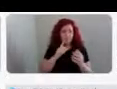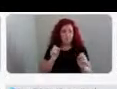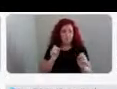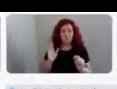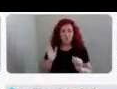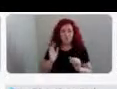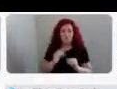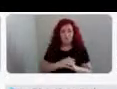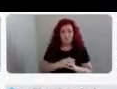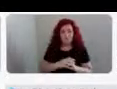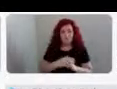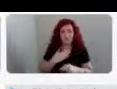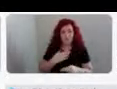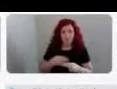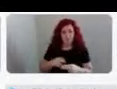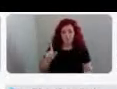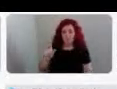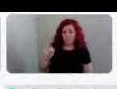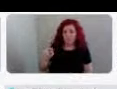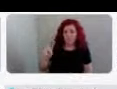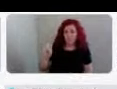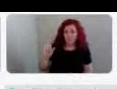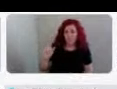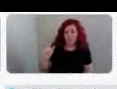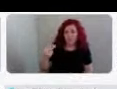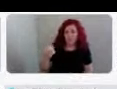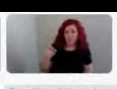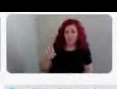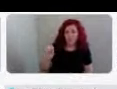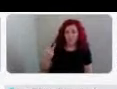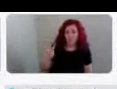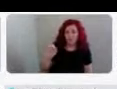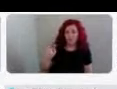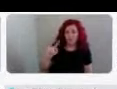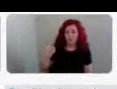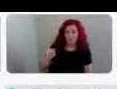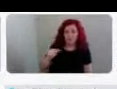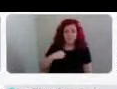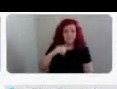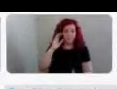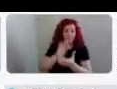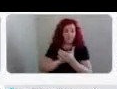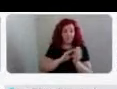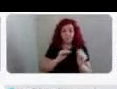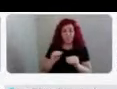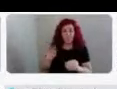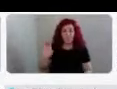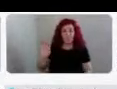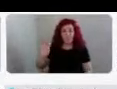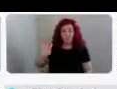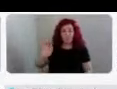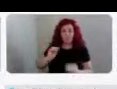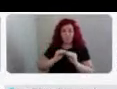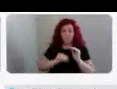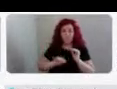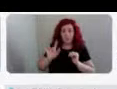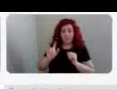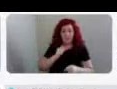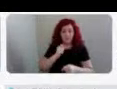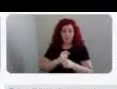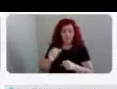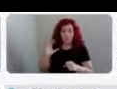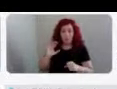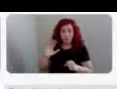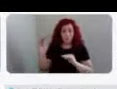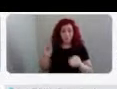speak my name is linda horowitz my husband and i moved to catalina foothills over 25 years ago we moved because he